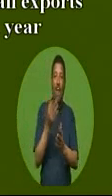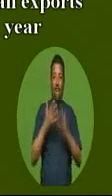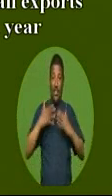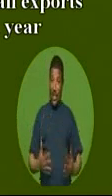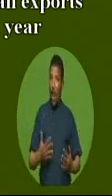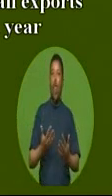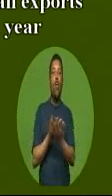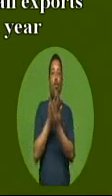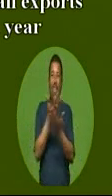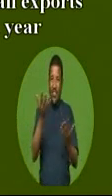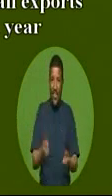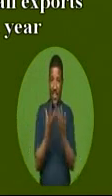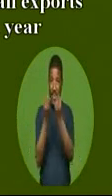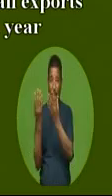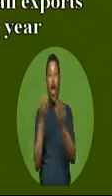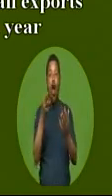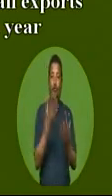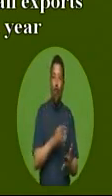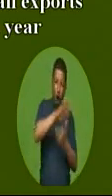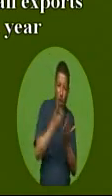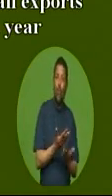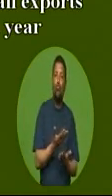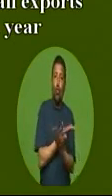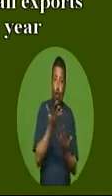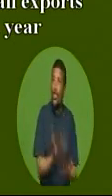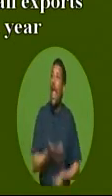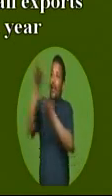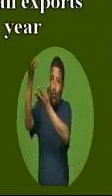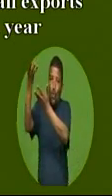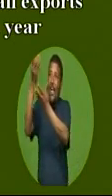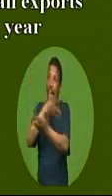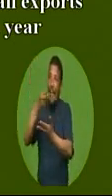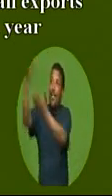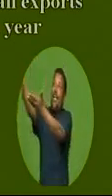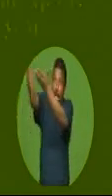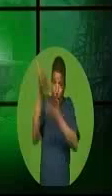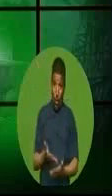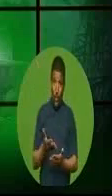quantities of all goods exported and imported in a given year.